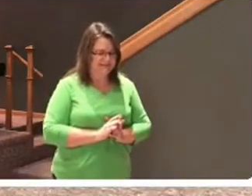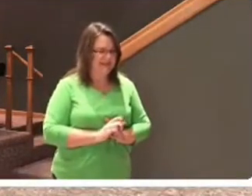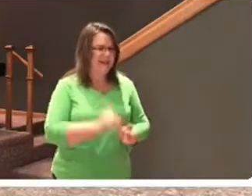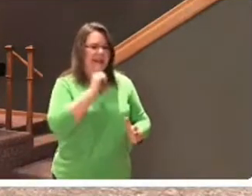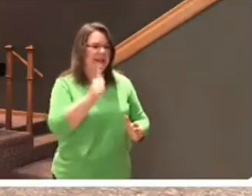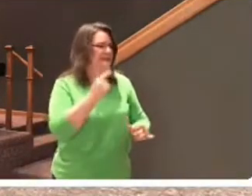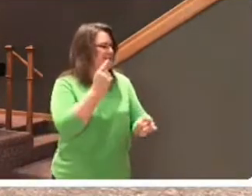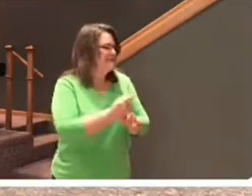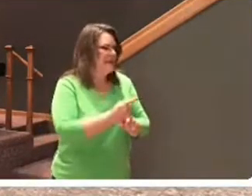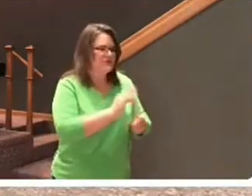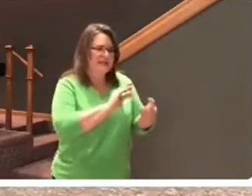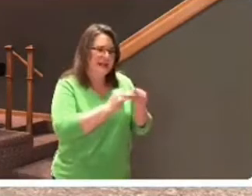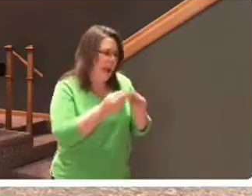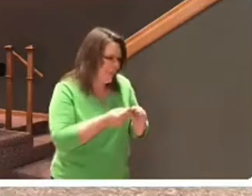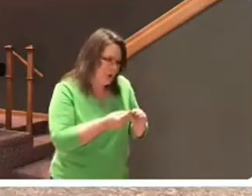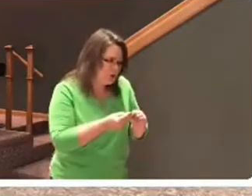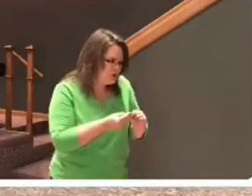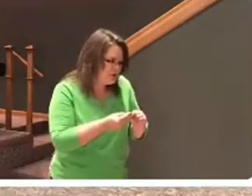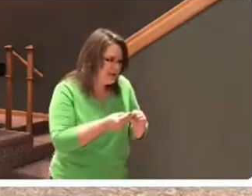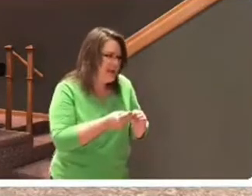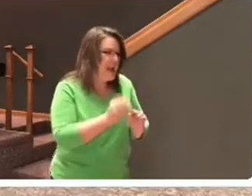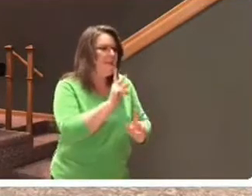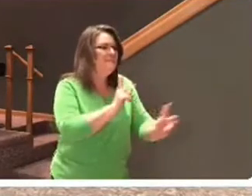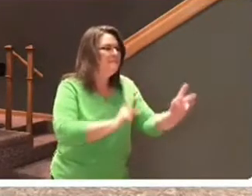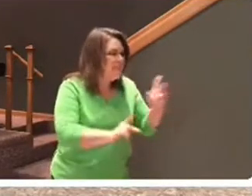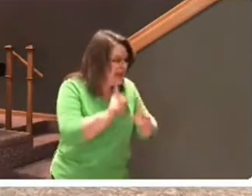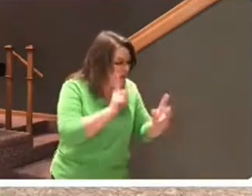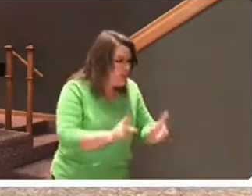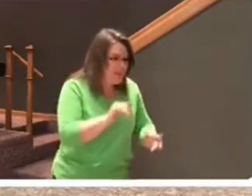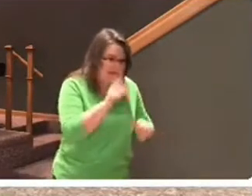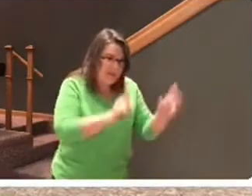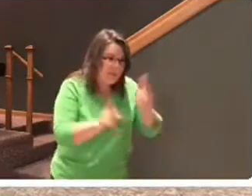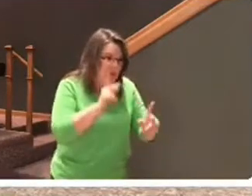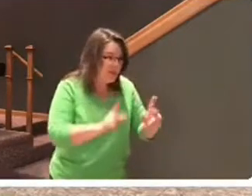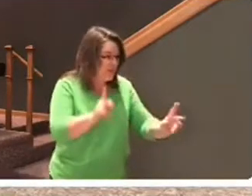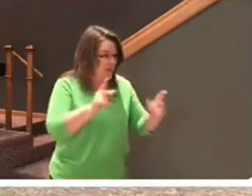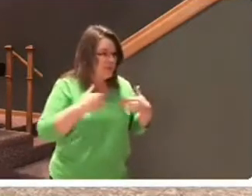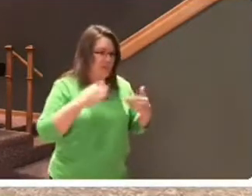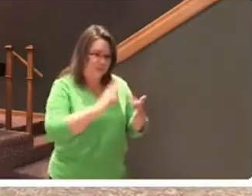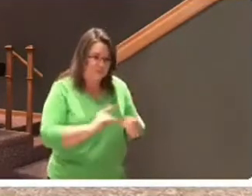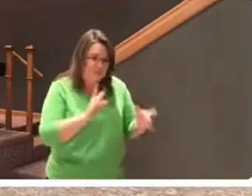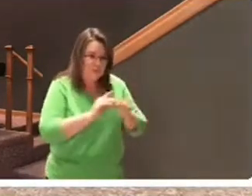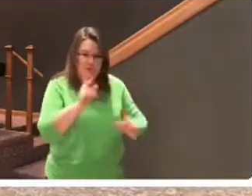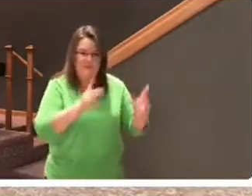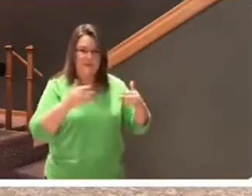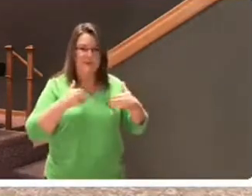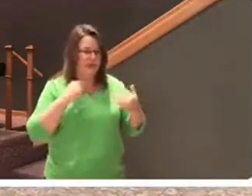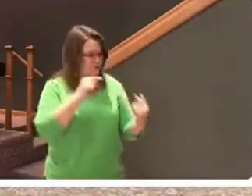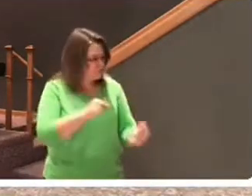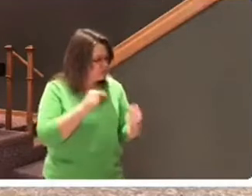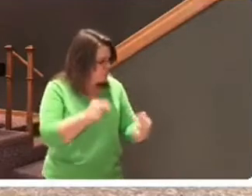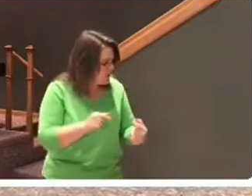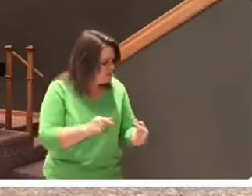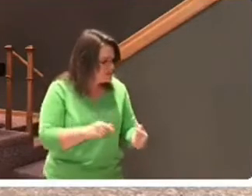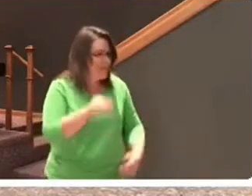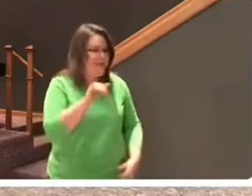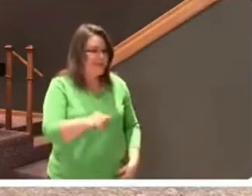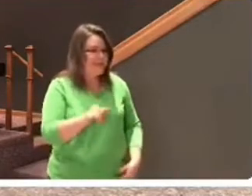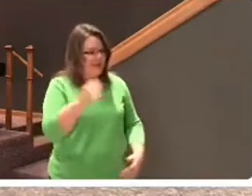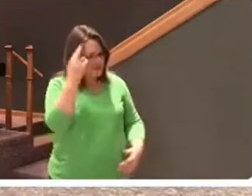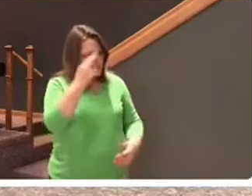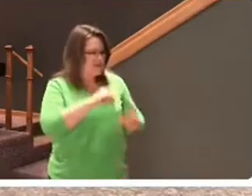it's not just numbers. It's people. And people have stories and people have struggles. And that's why